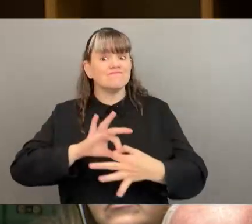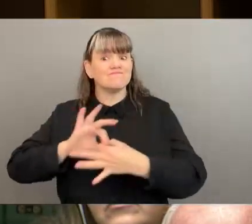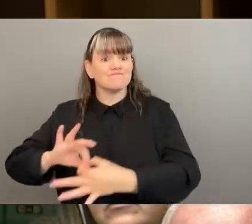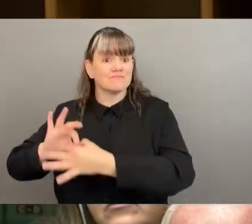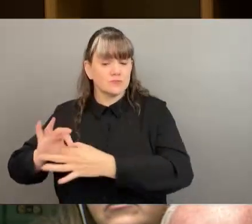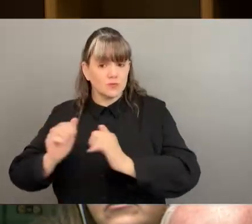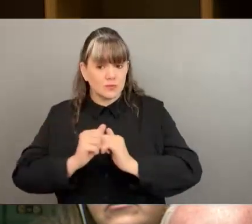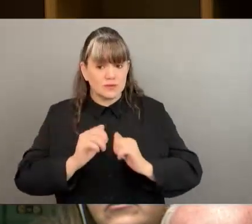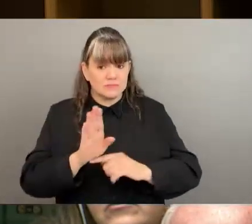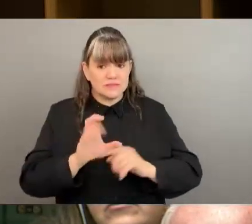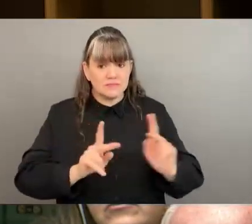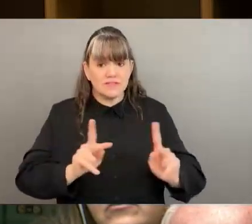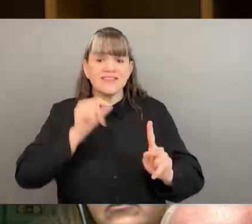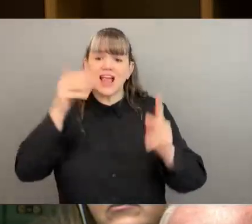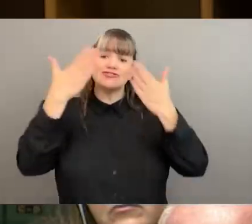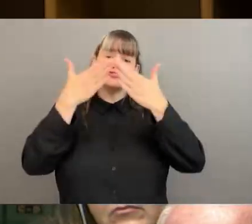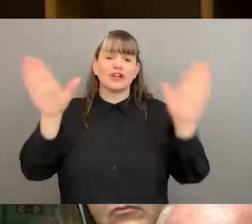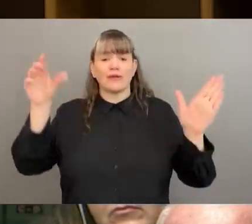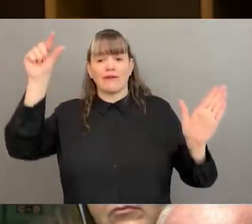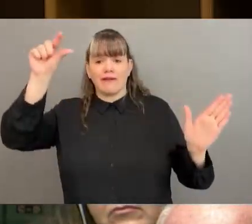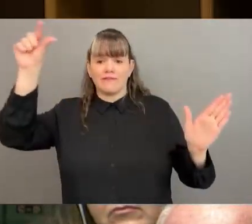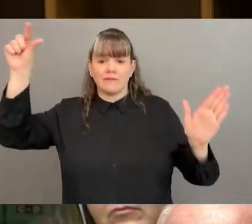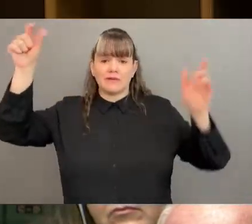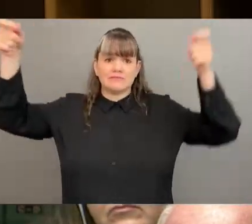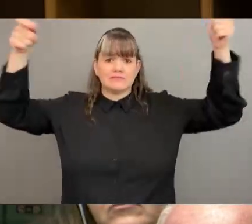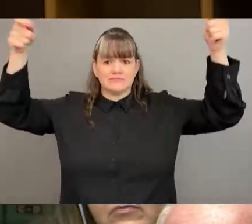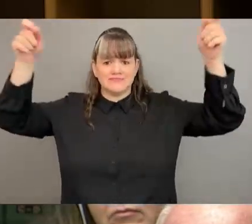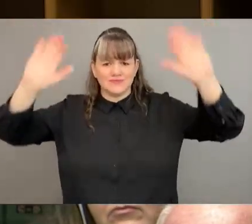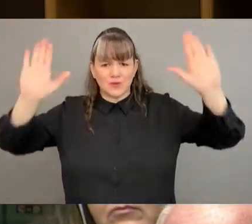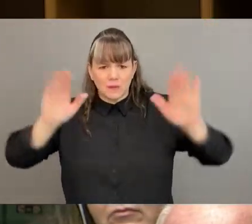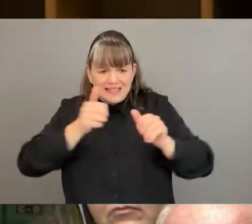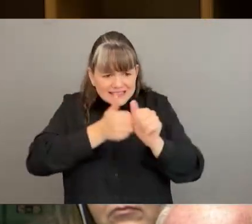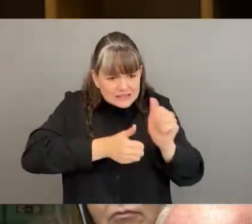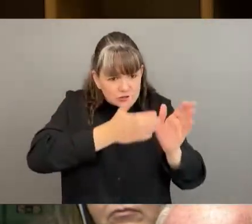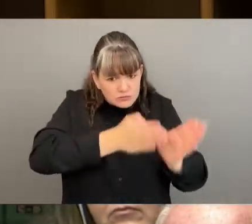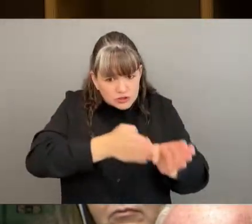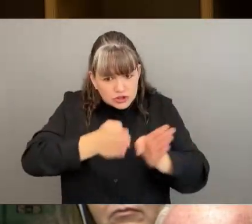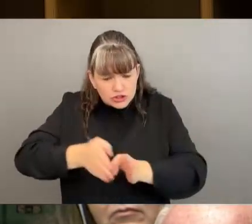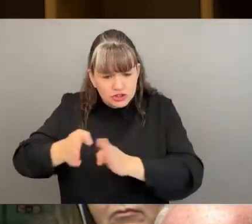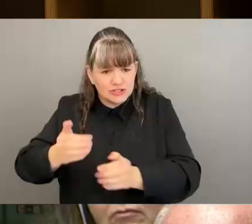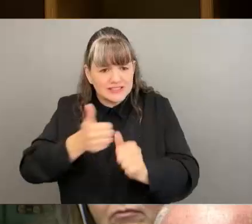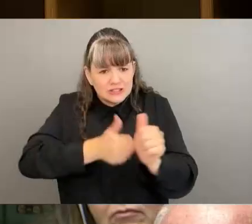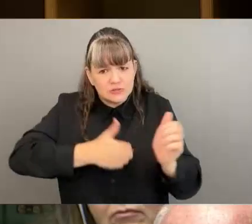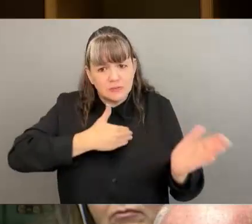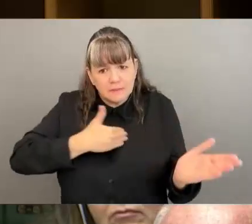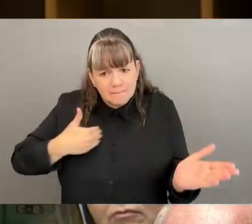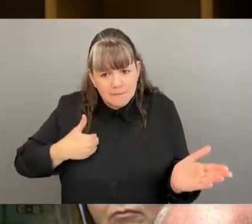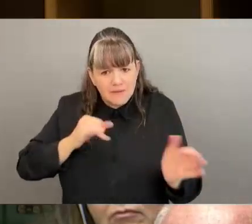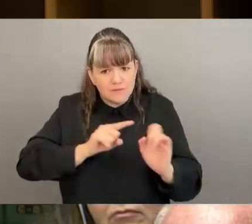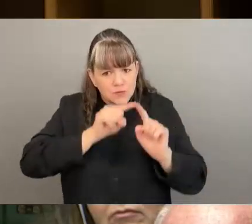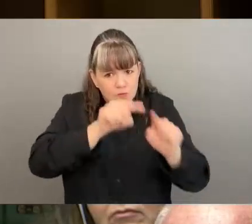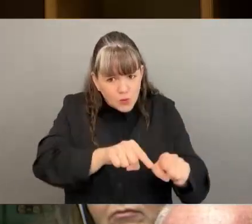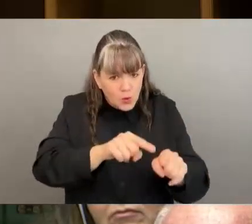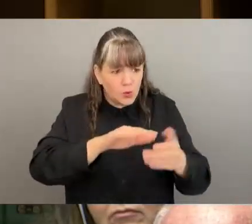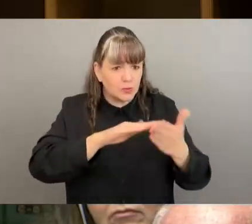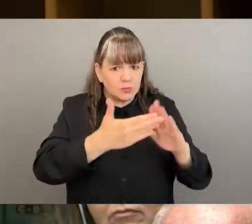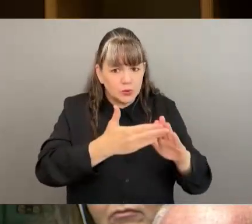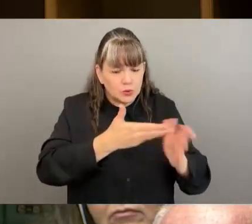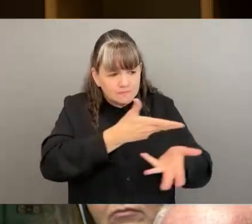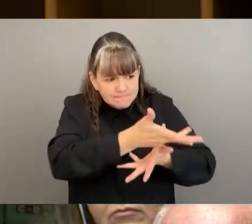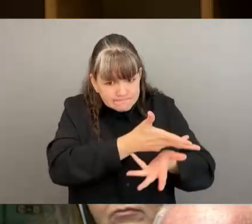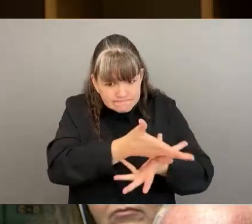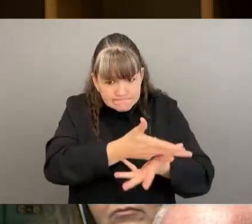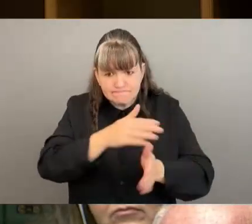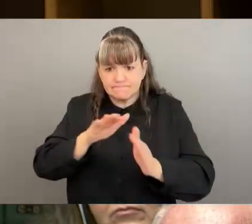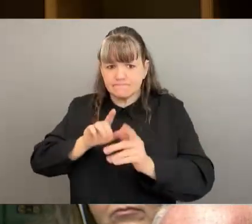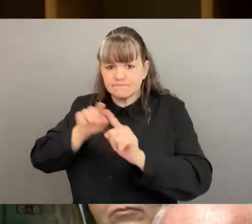Standing Committee to understand how we can make our democracy strong and continue to do so. I'm glad that we're having a Select Standing